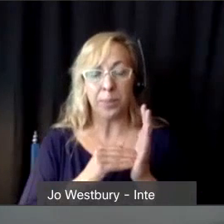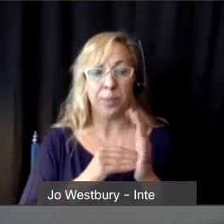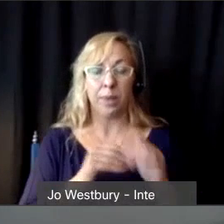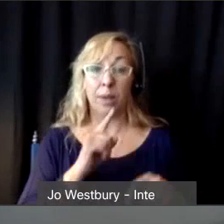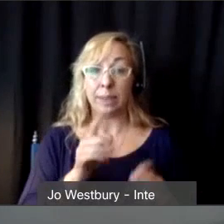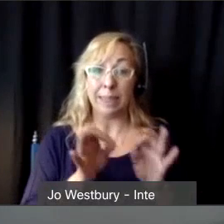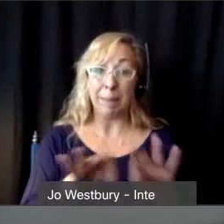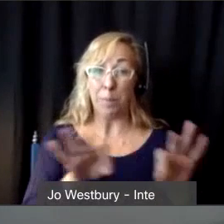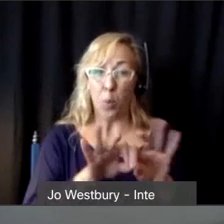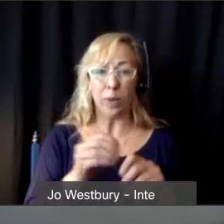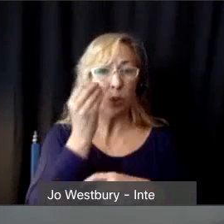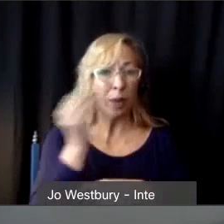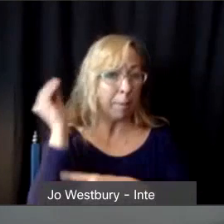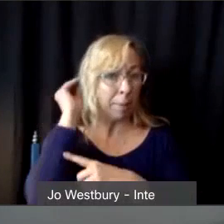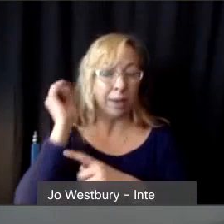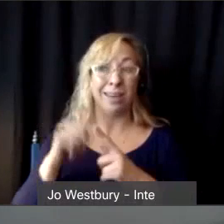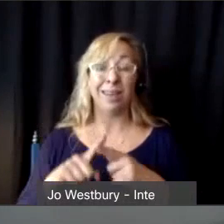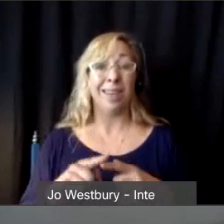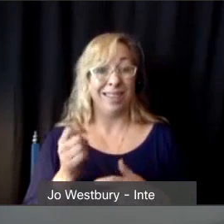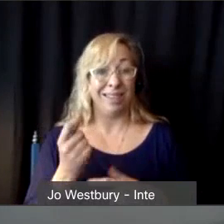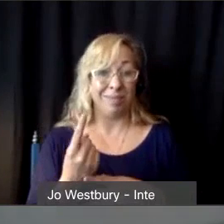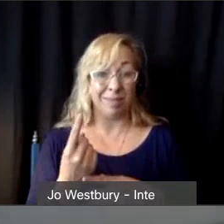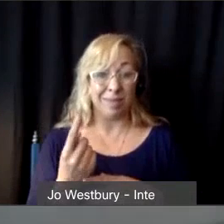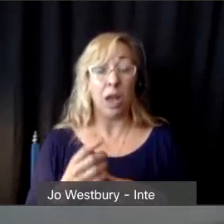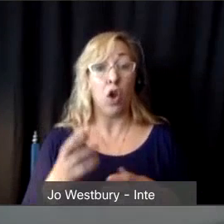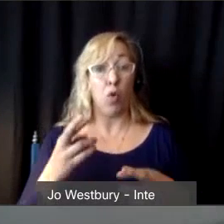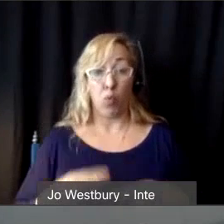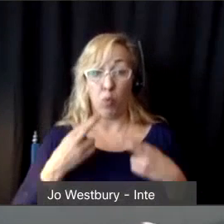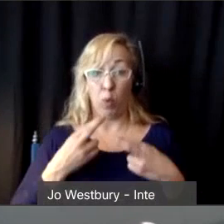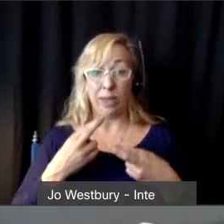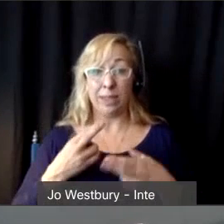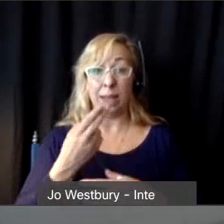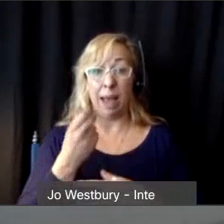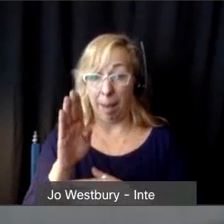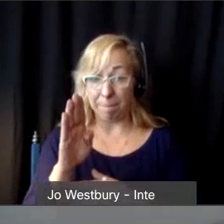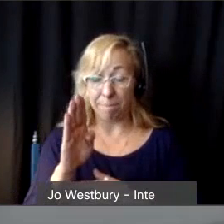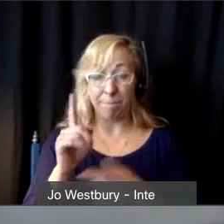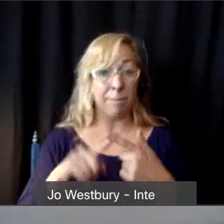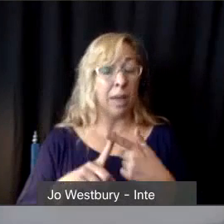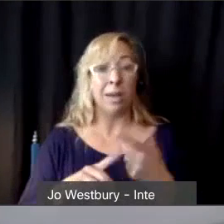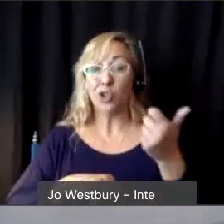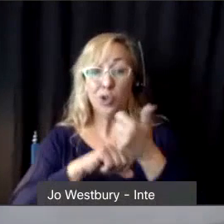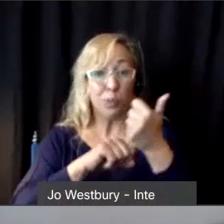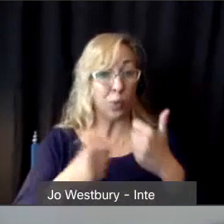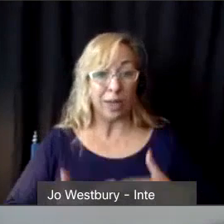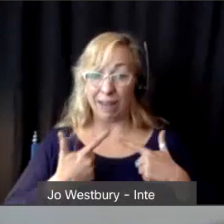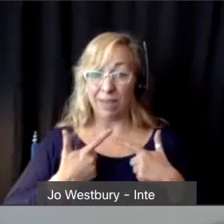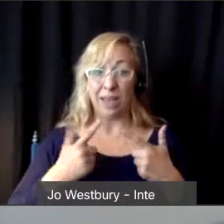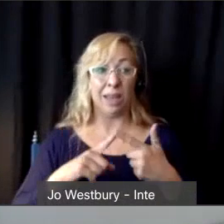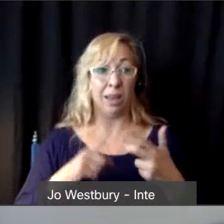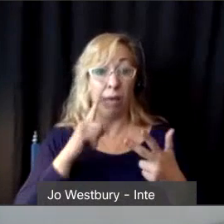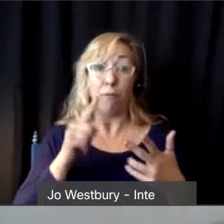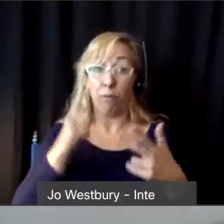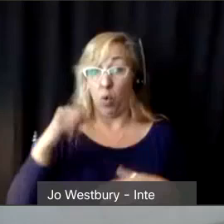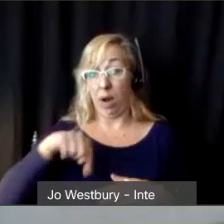to keep this in mind, that it is preferred in a residential habilitation placement and supported living. For any of